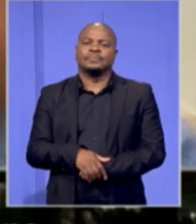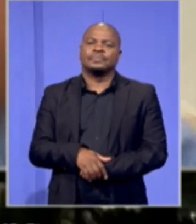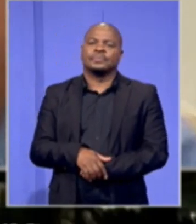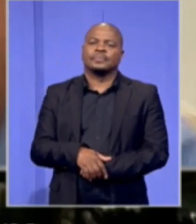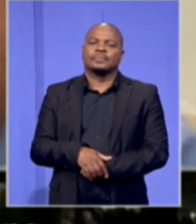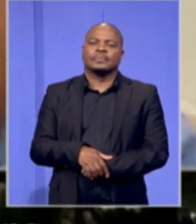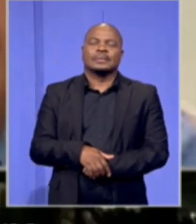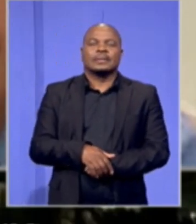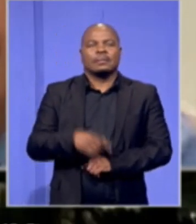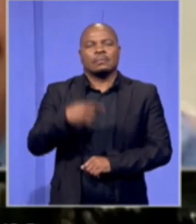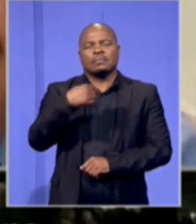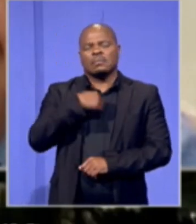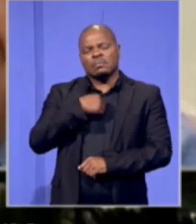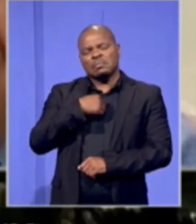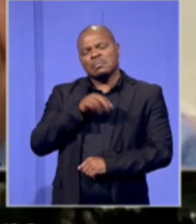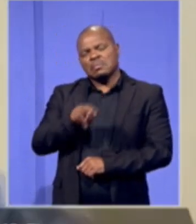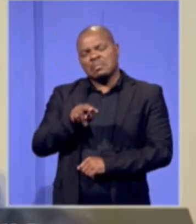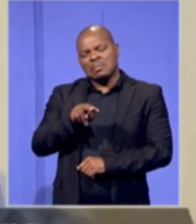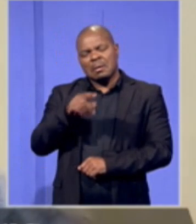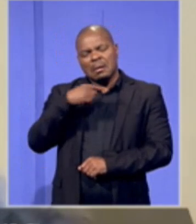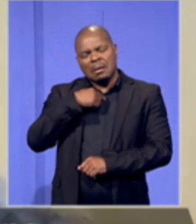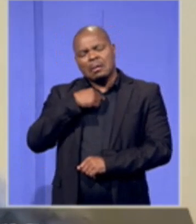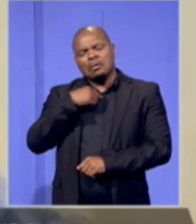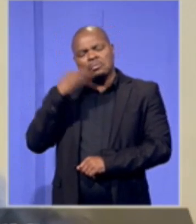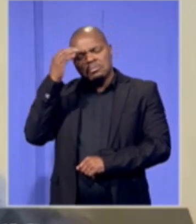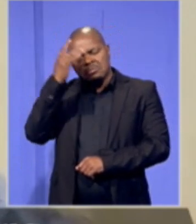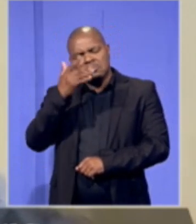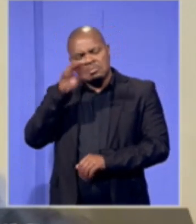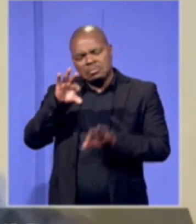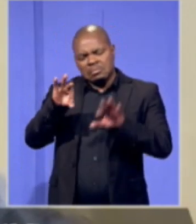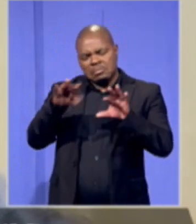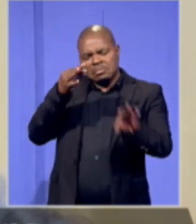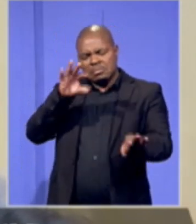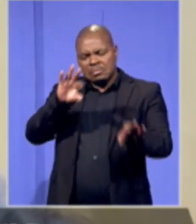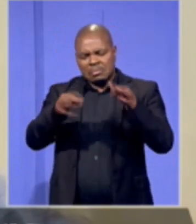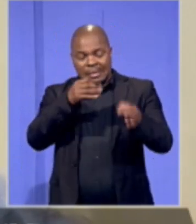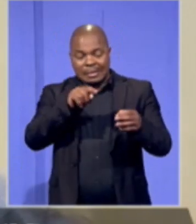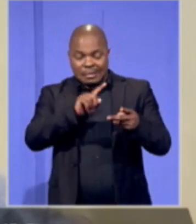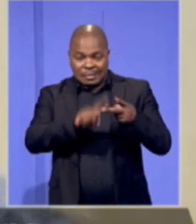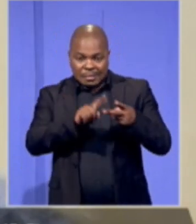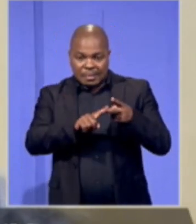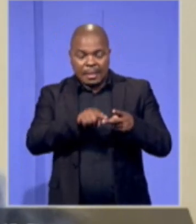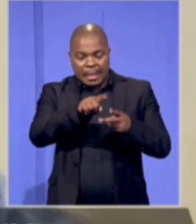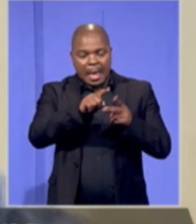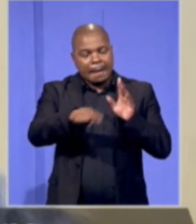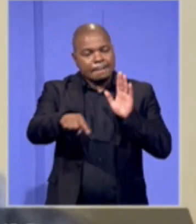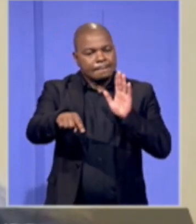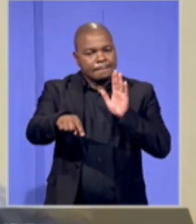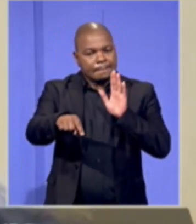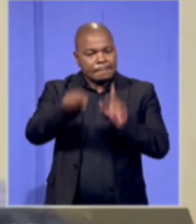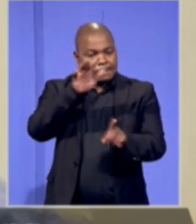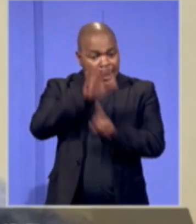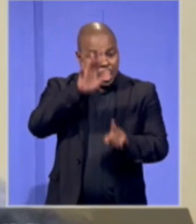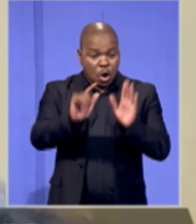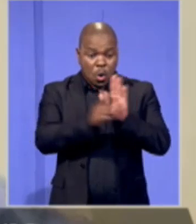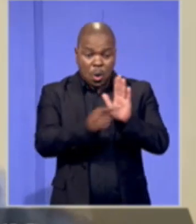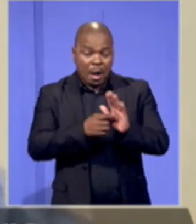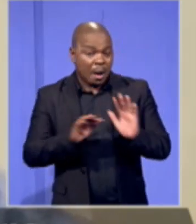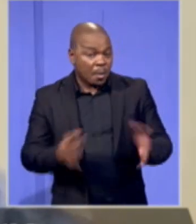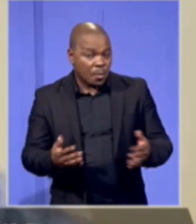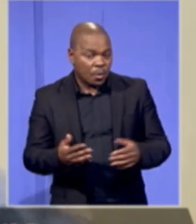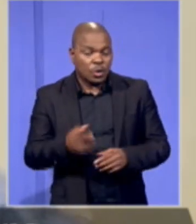ka mokgwa ke sekasekang taba ena ka teng le kgahlamelo ena le yona molaong tla hlokomela hore ha re